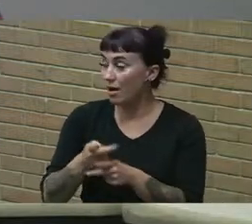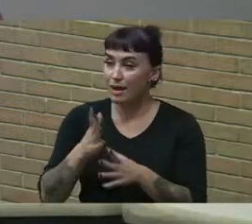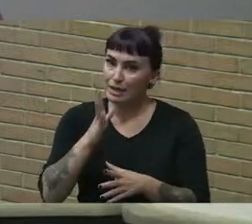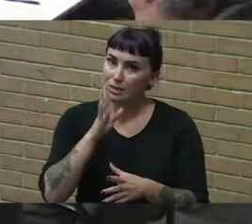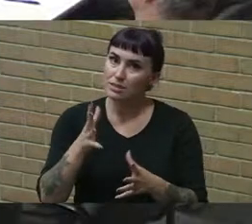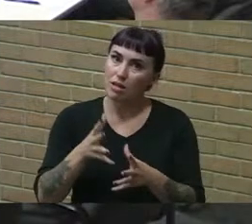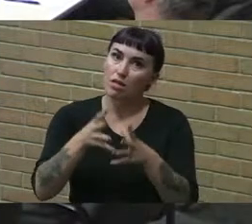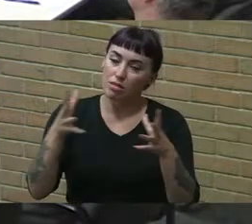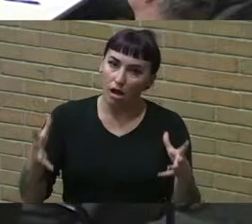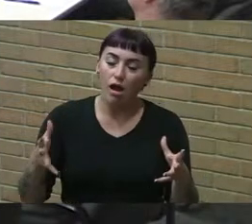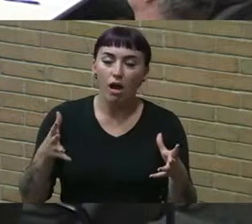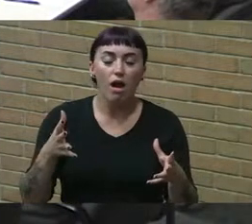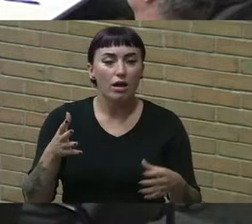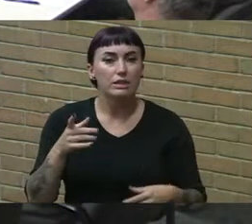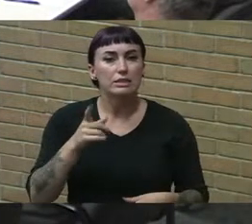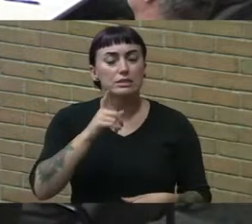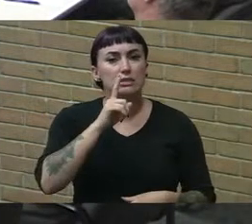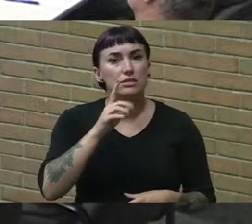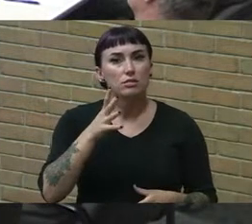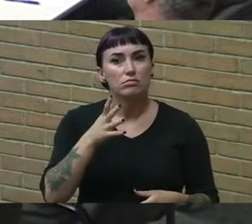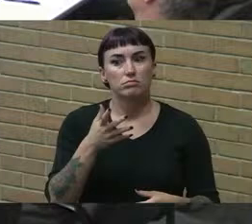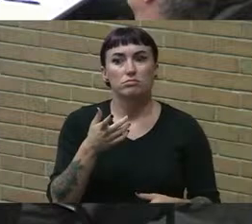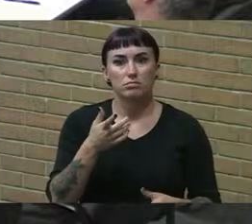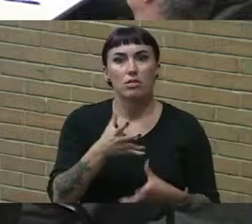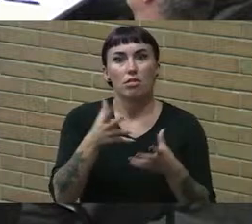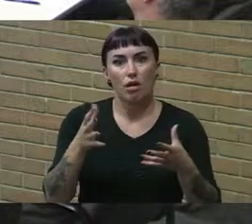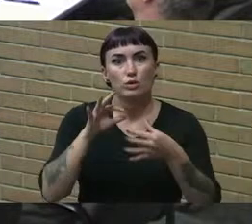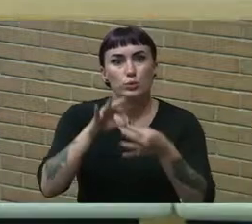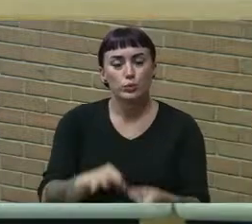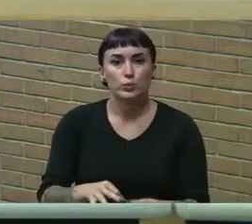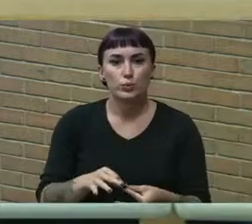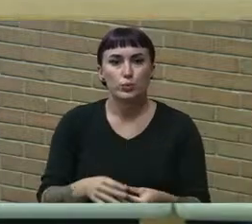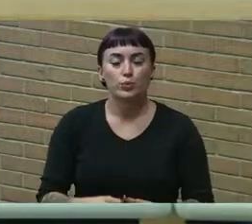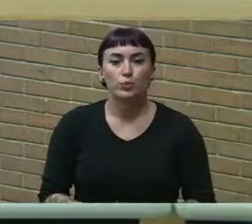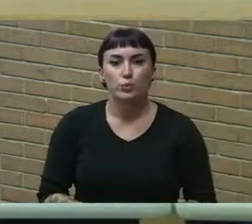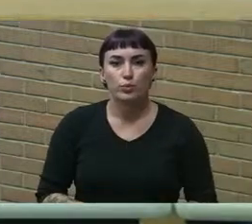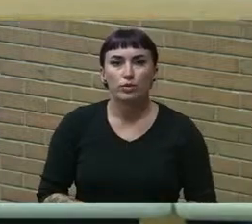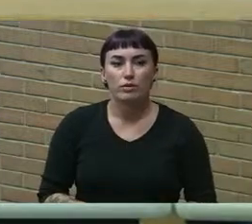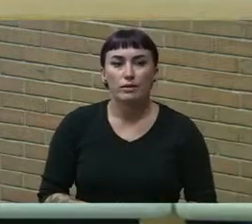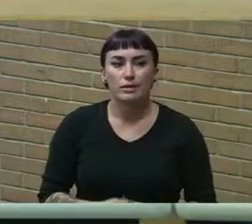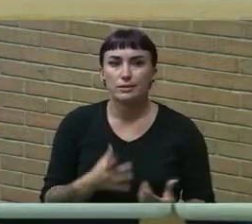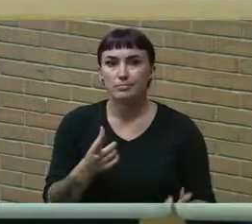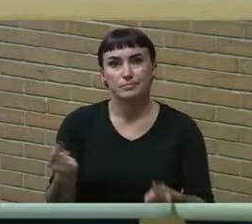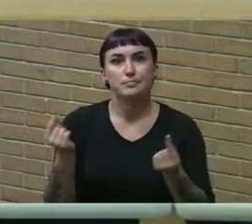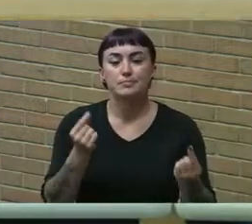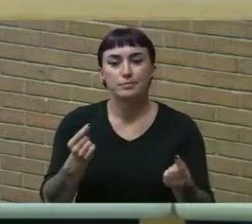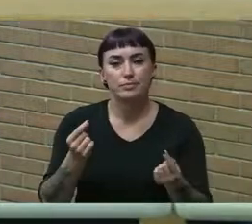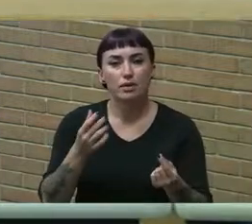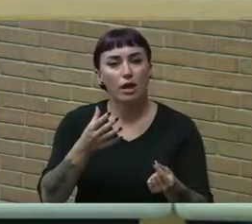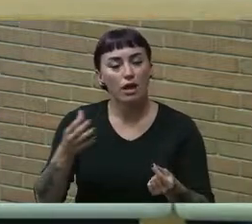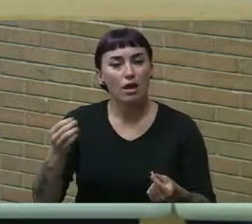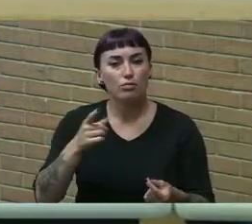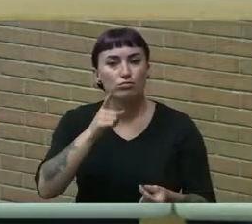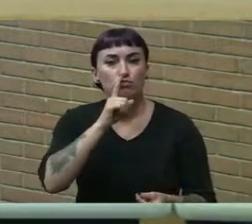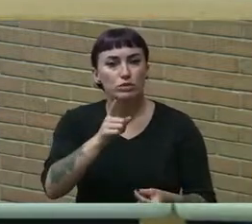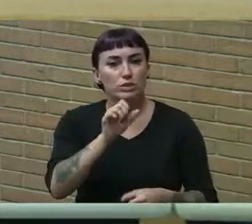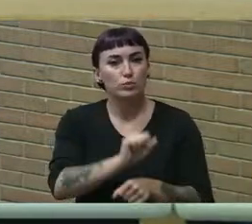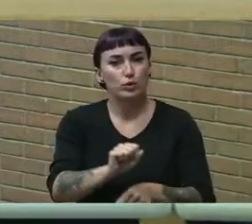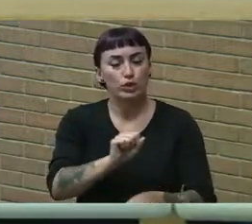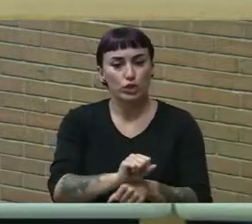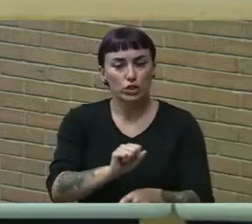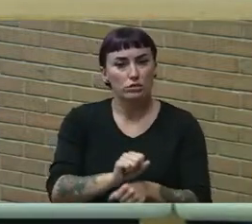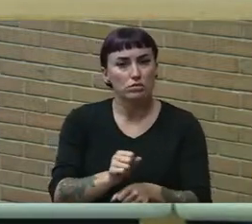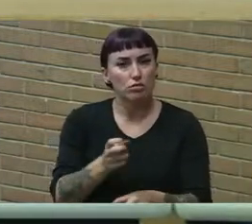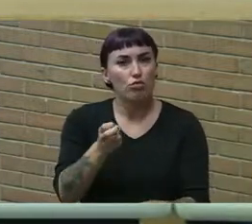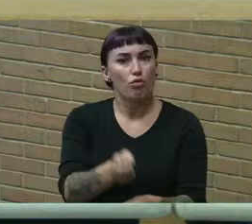handful. I mean, there is a lot to do, and we're really working